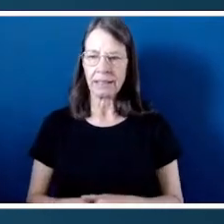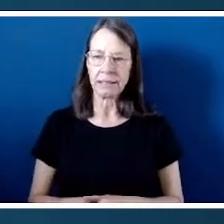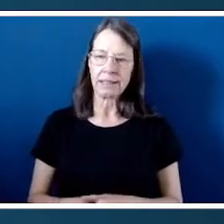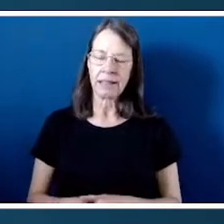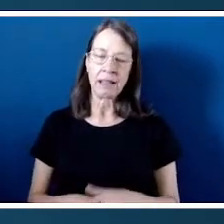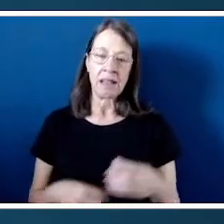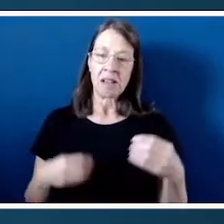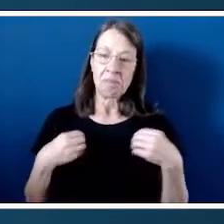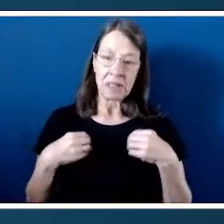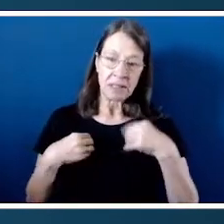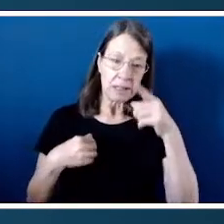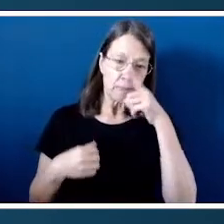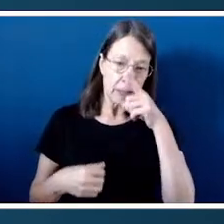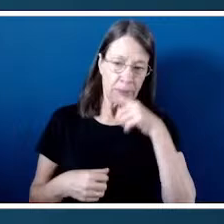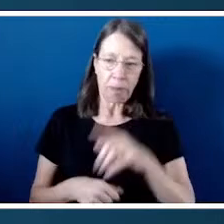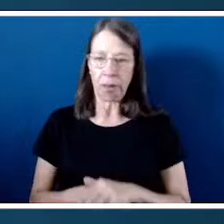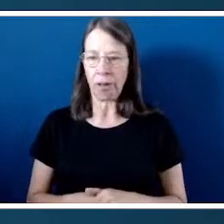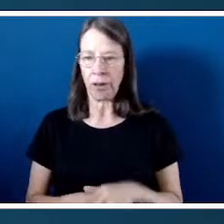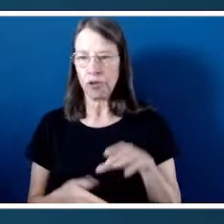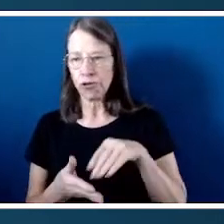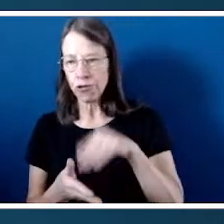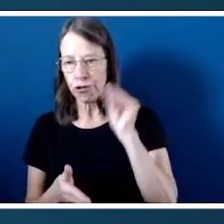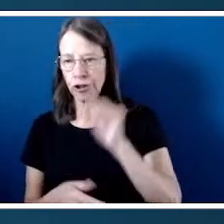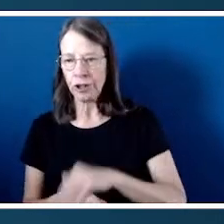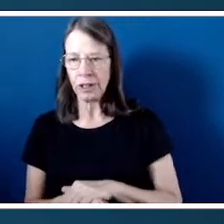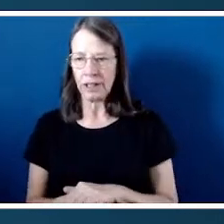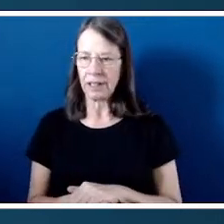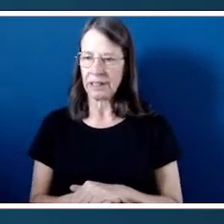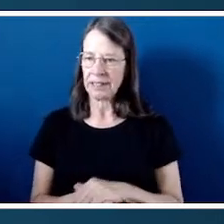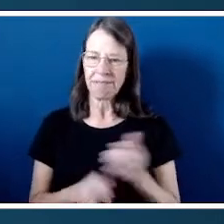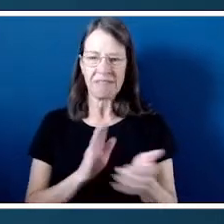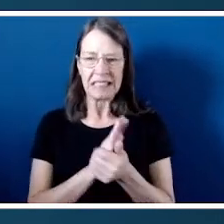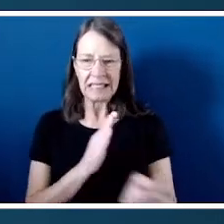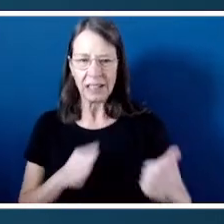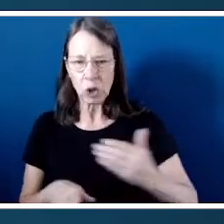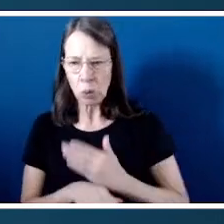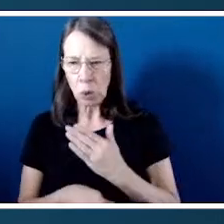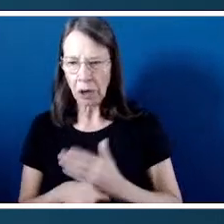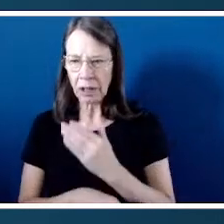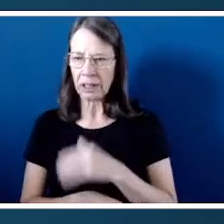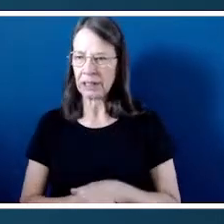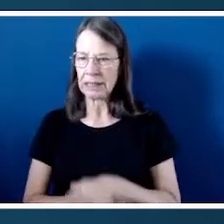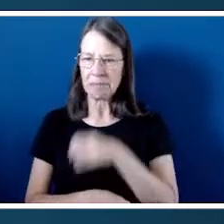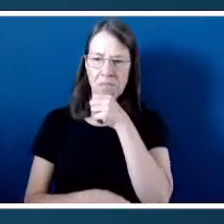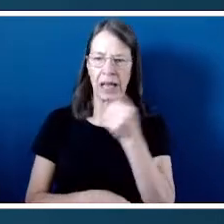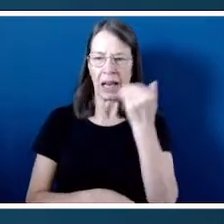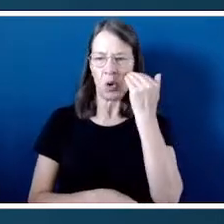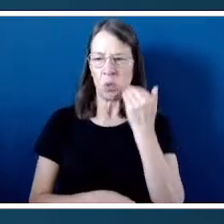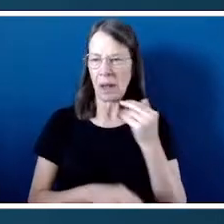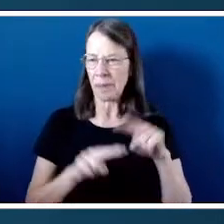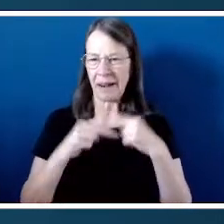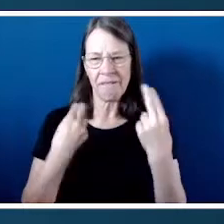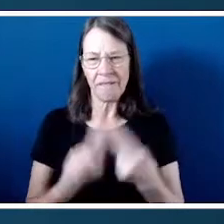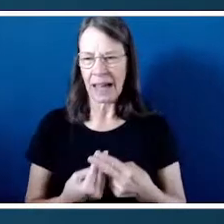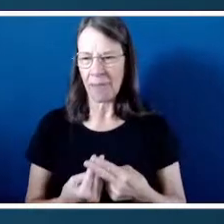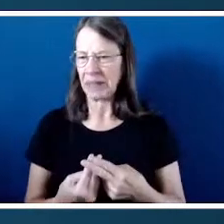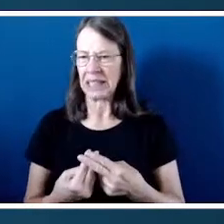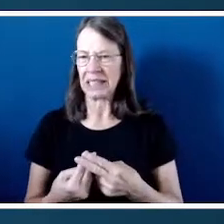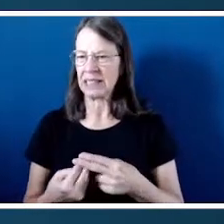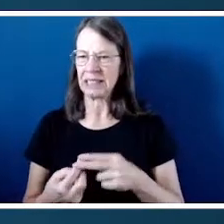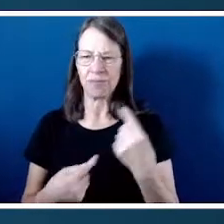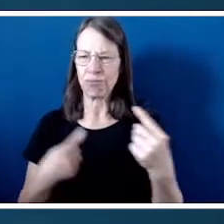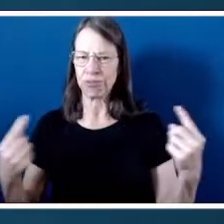women, skilled workers, professionals, and Australian families should be able to freely